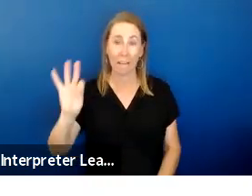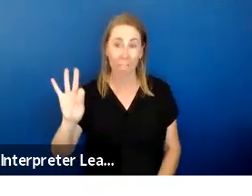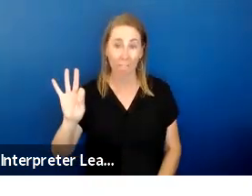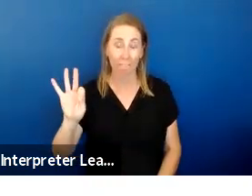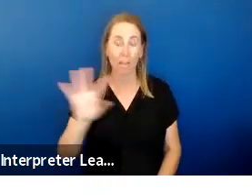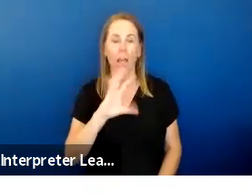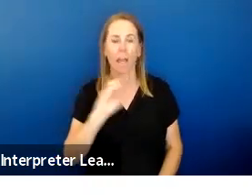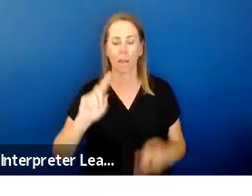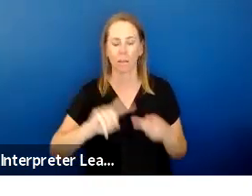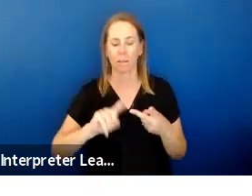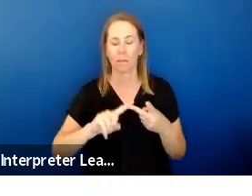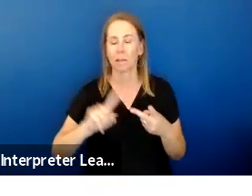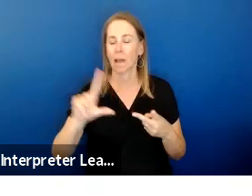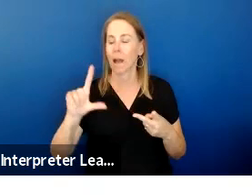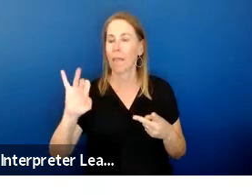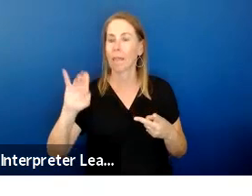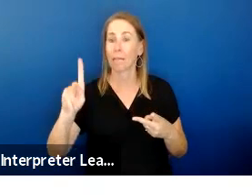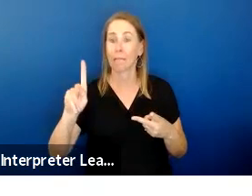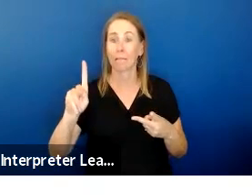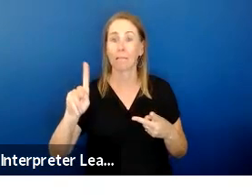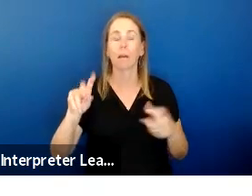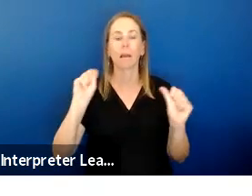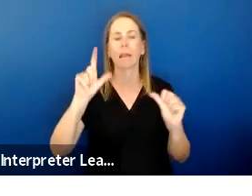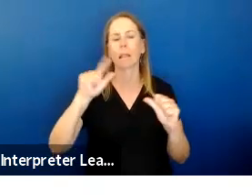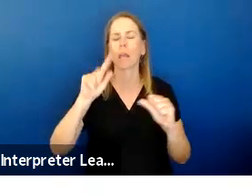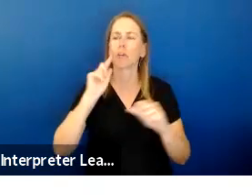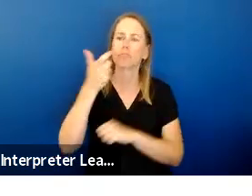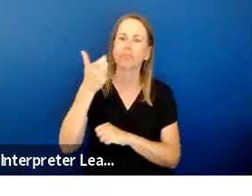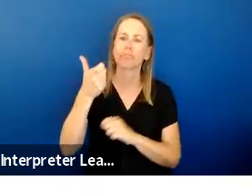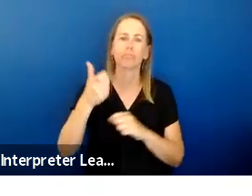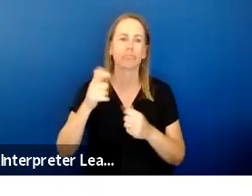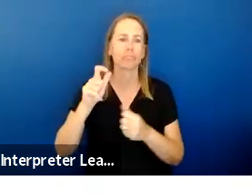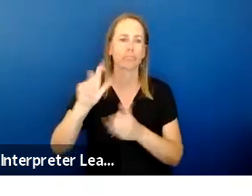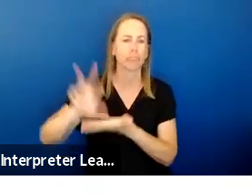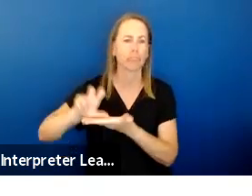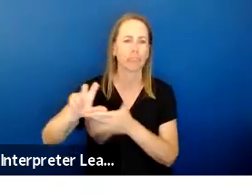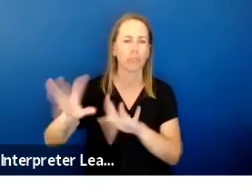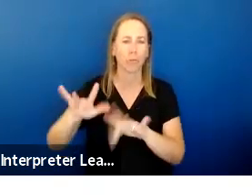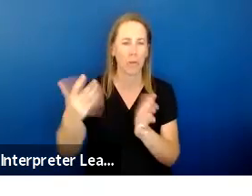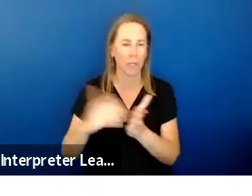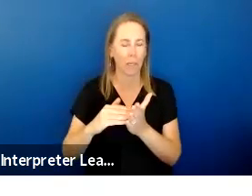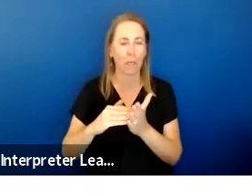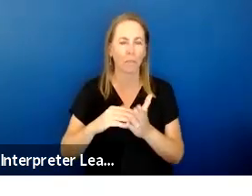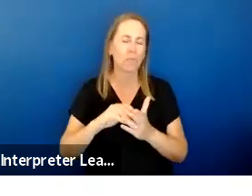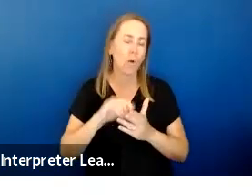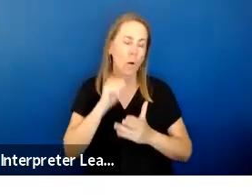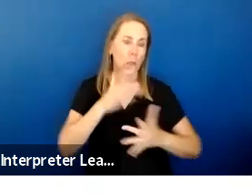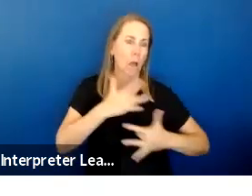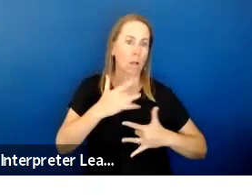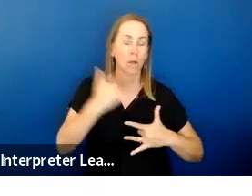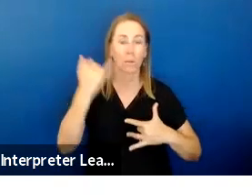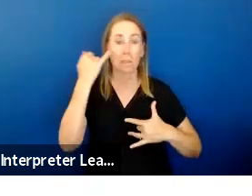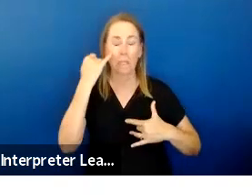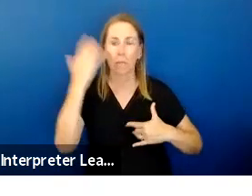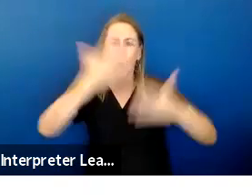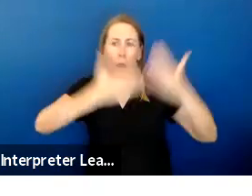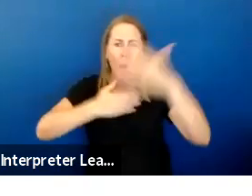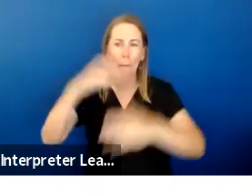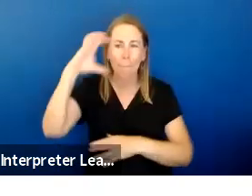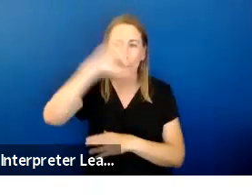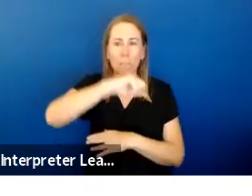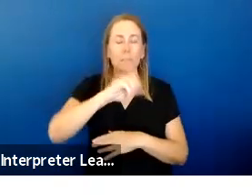link to access the recording. So no worries, just in case if you miss anything, we will capture it and share